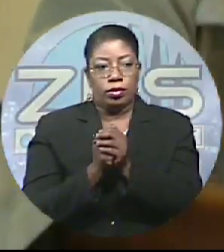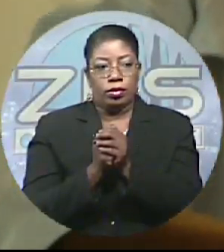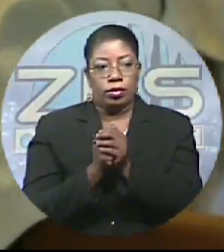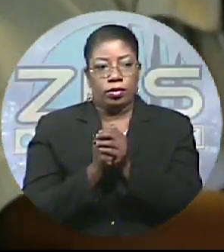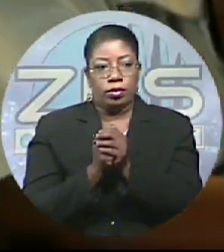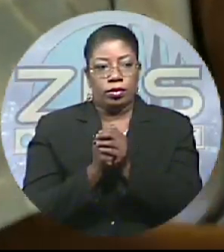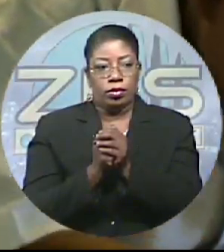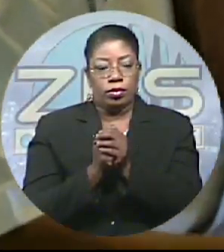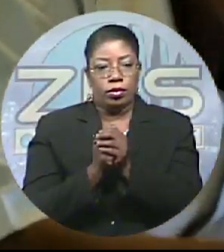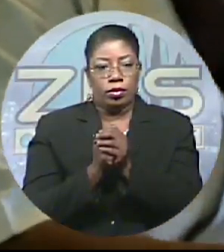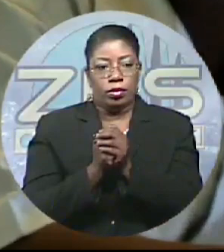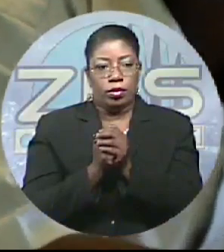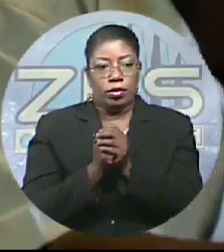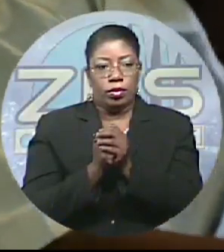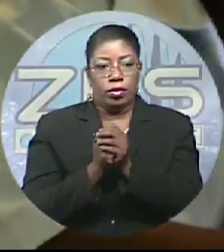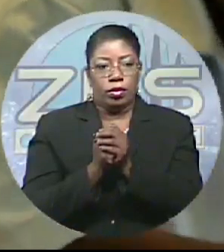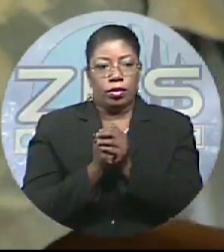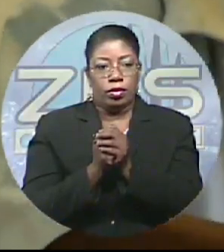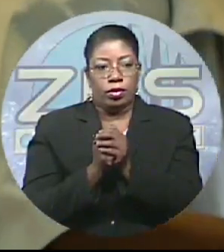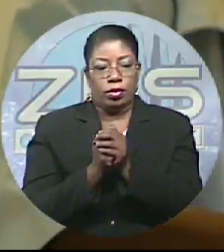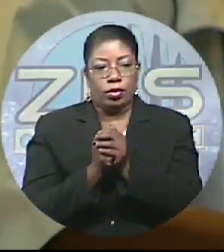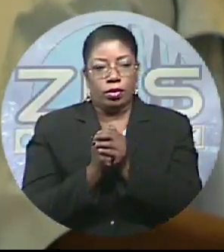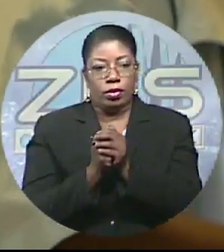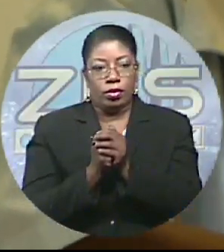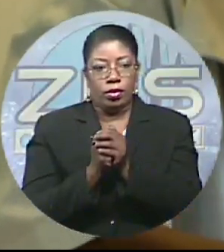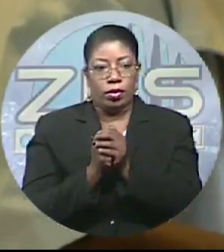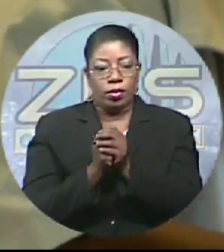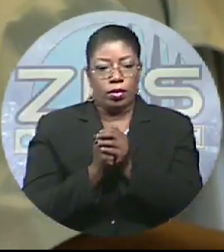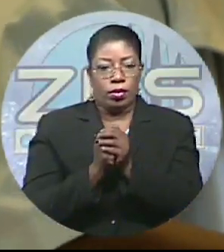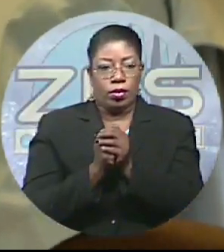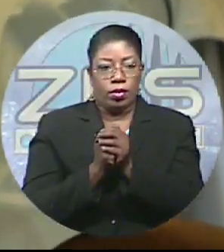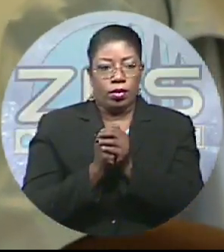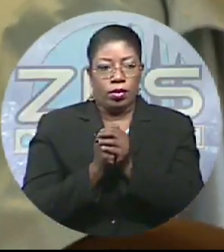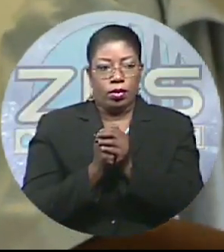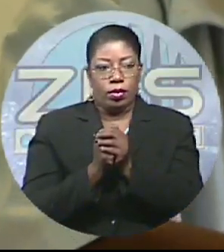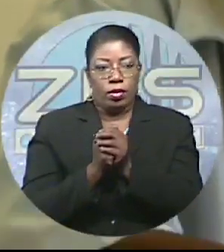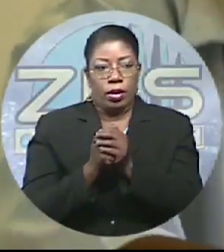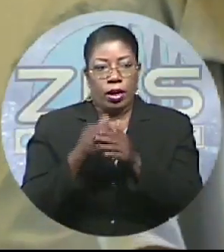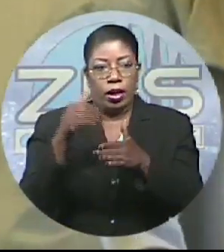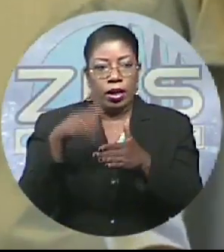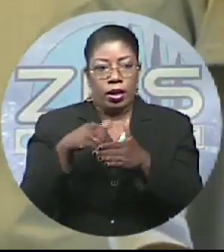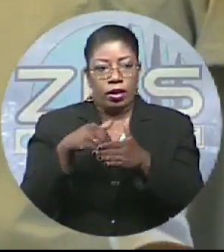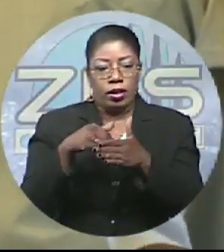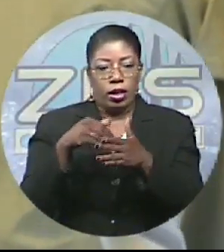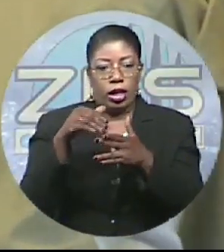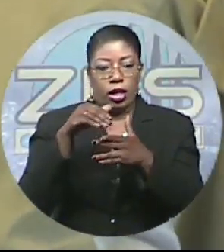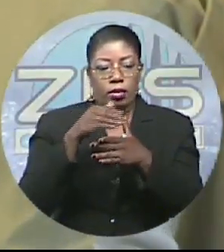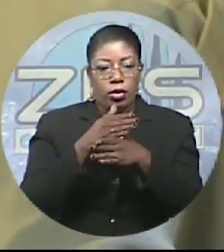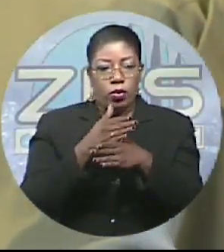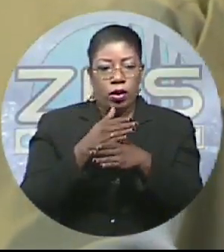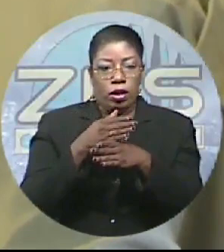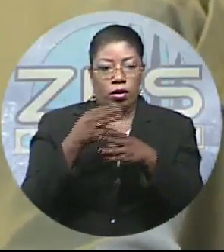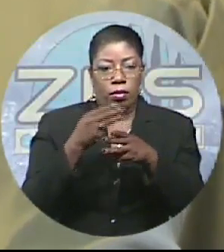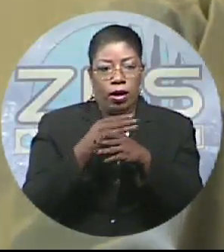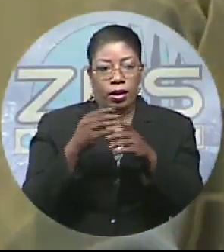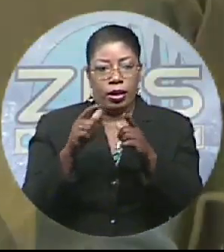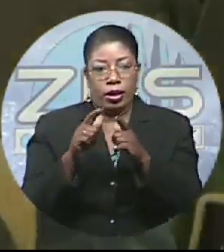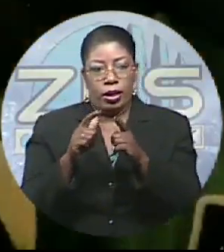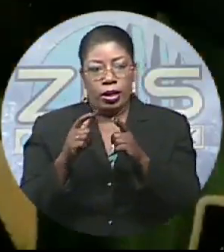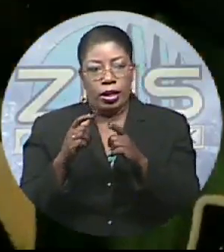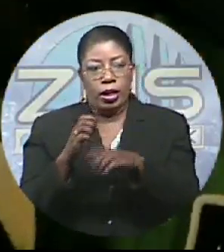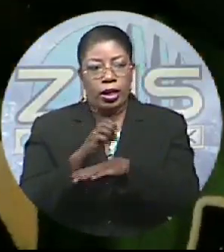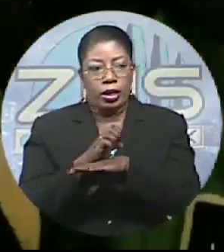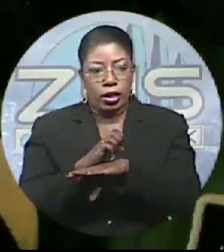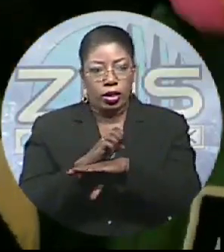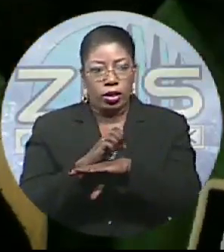No, it's not what's for lunch. It's sandwiched right in the middle of math and English periods.